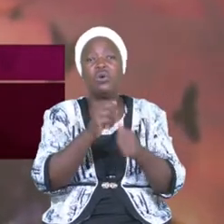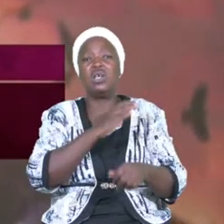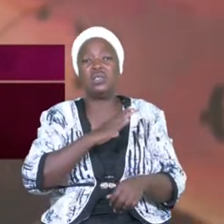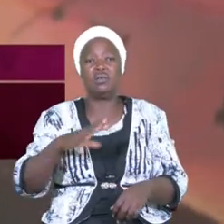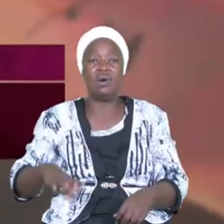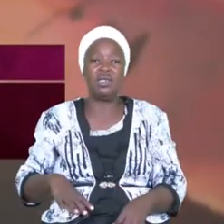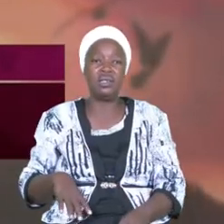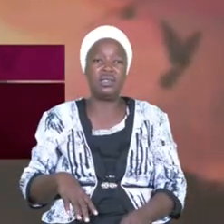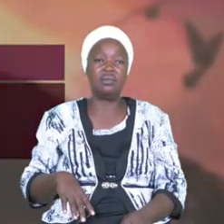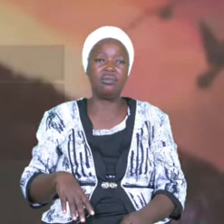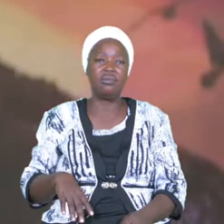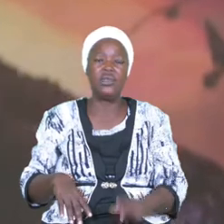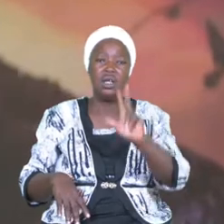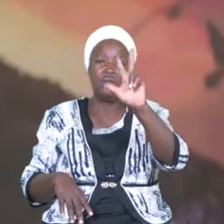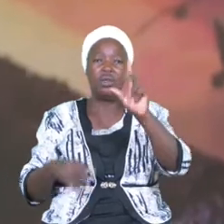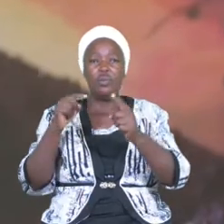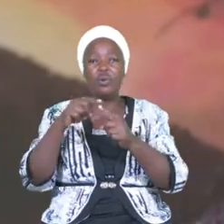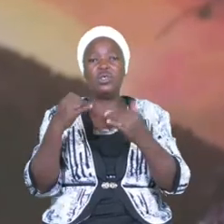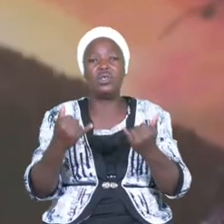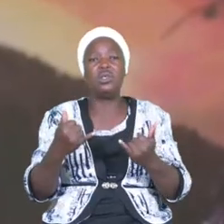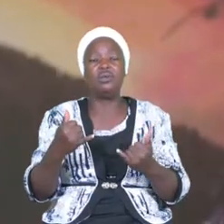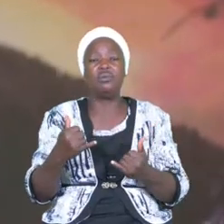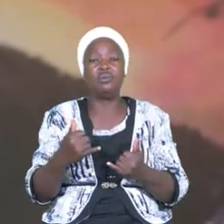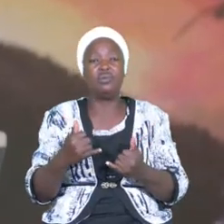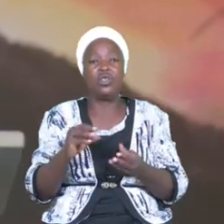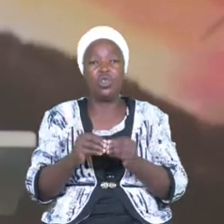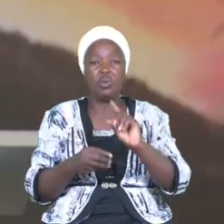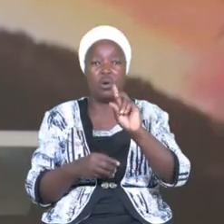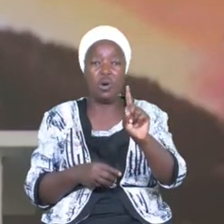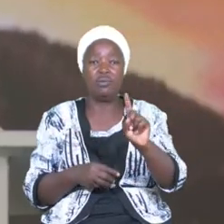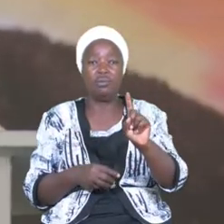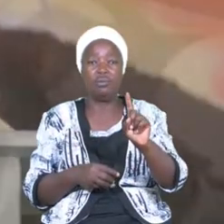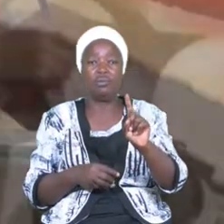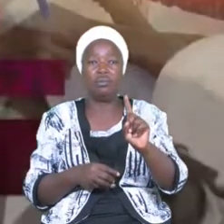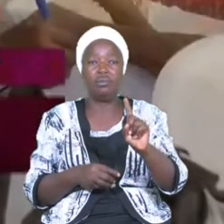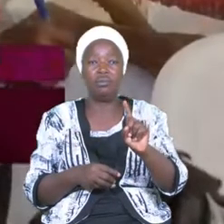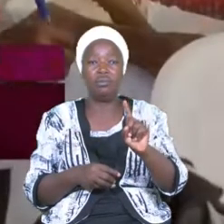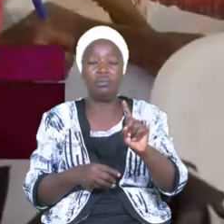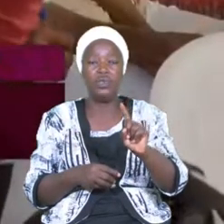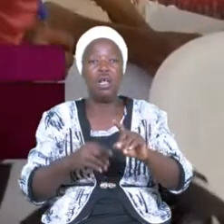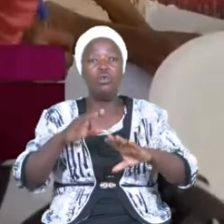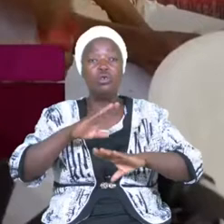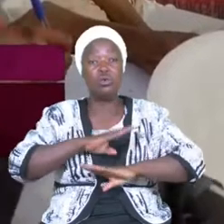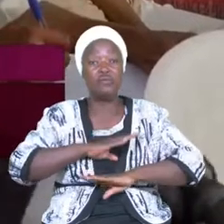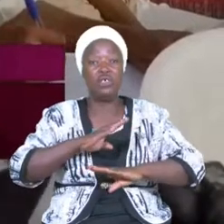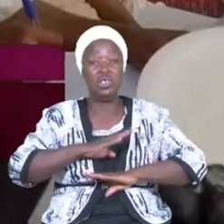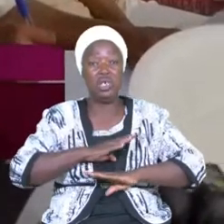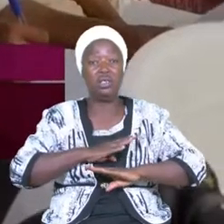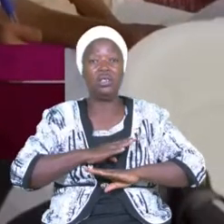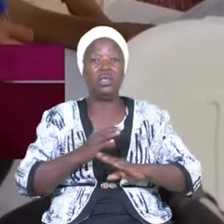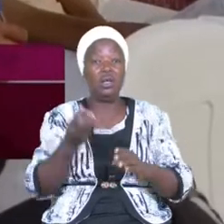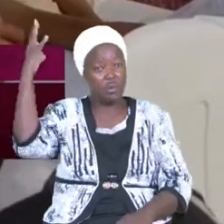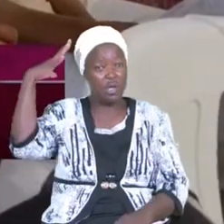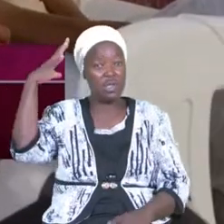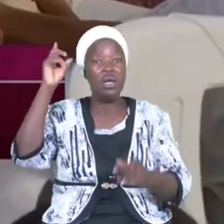Christ. Three things we're looking at. Number one, sufficient grace to overcome.